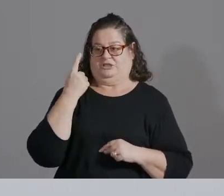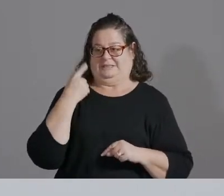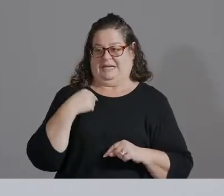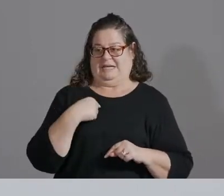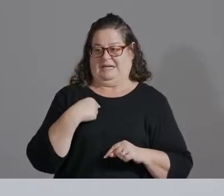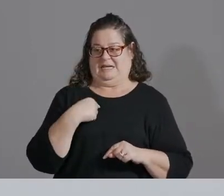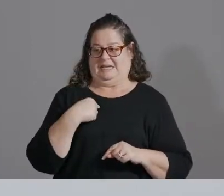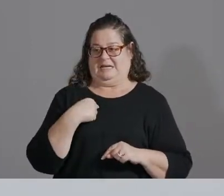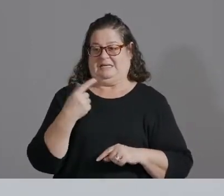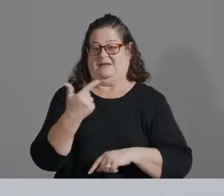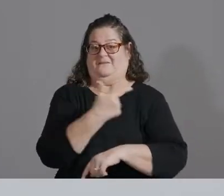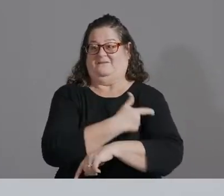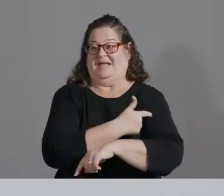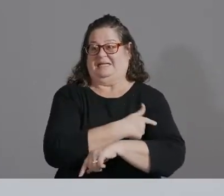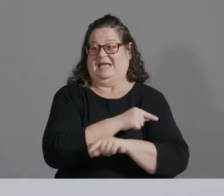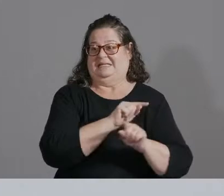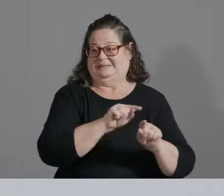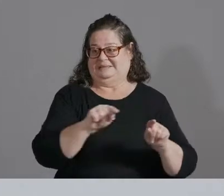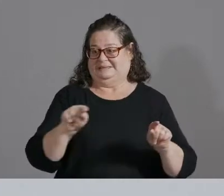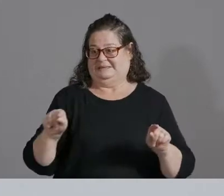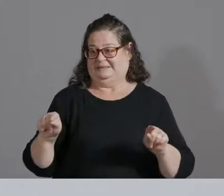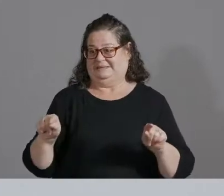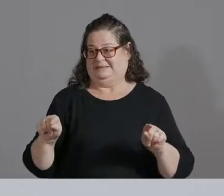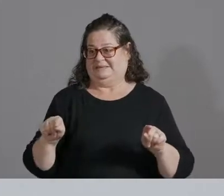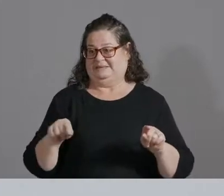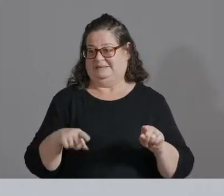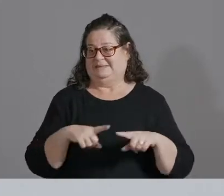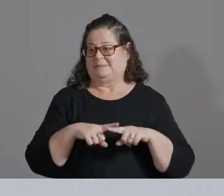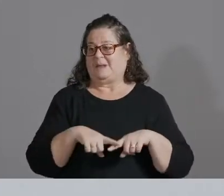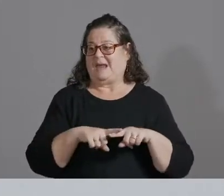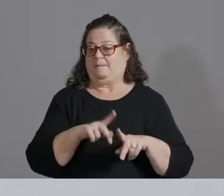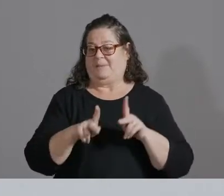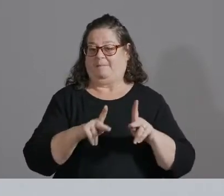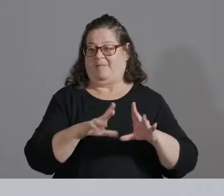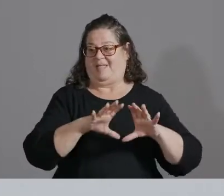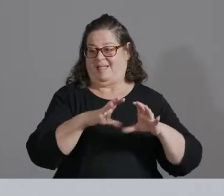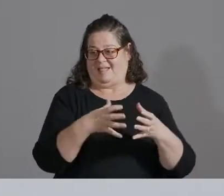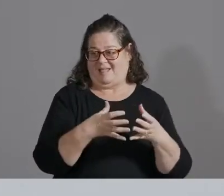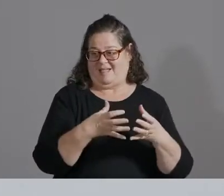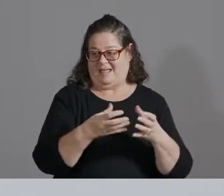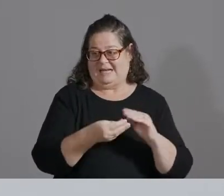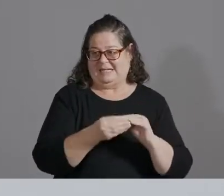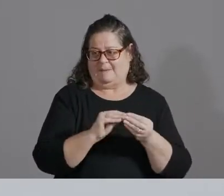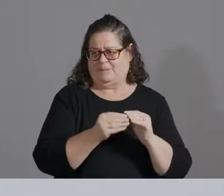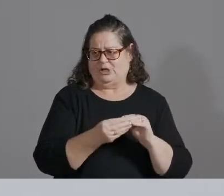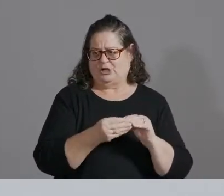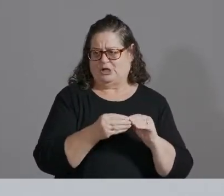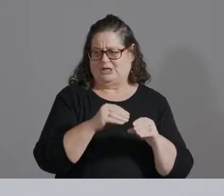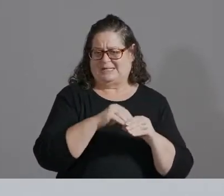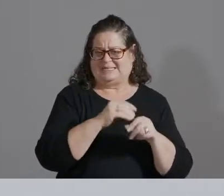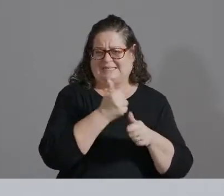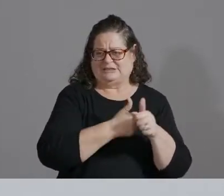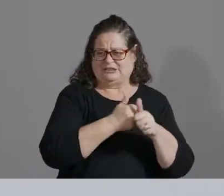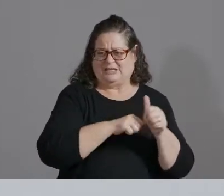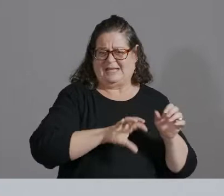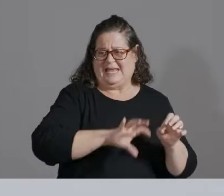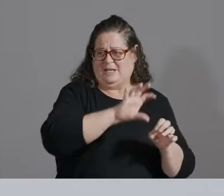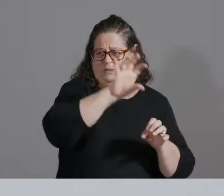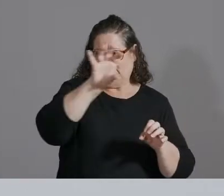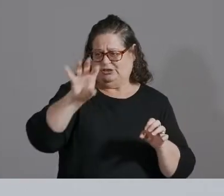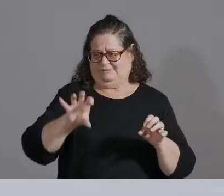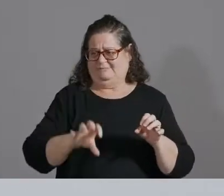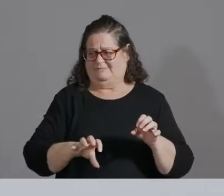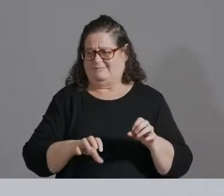the phase of each county is in. Yeah. I think you touched on this a little bit in the chart you showed in your opening comments, but could you explain exactly how the